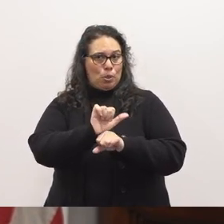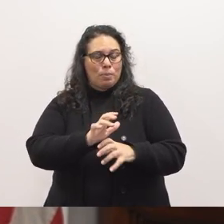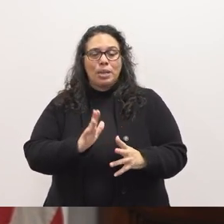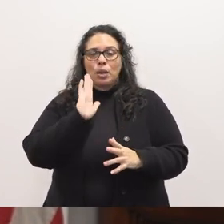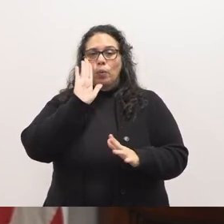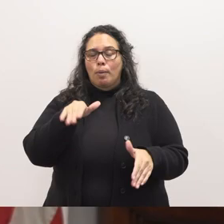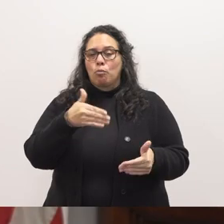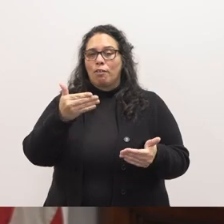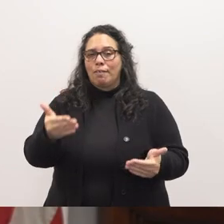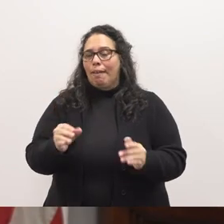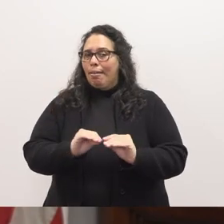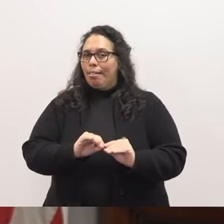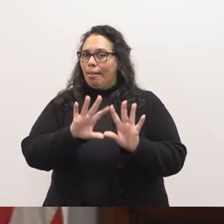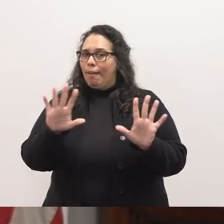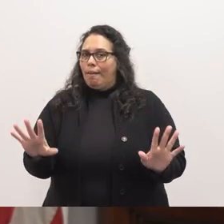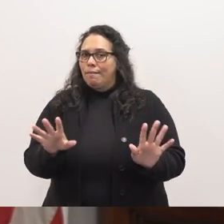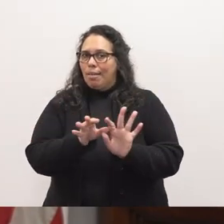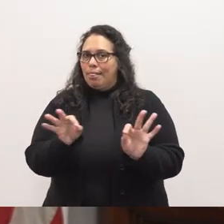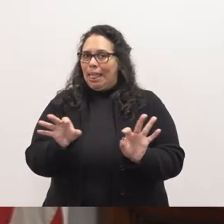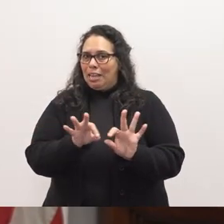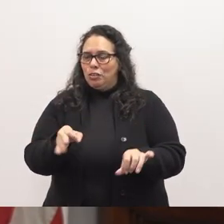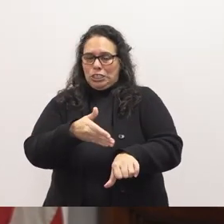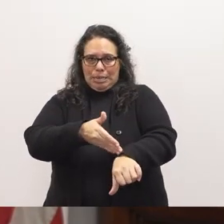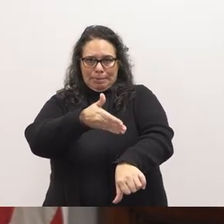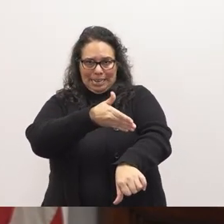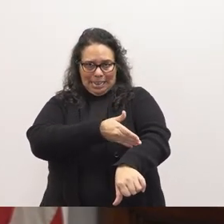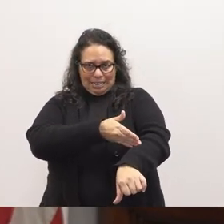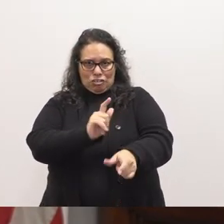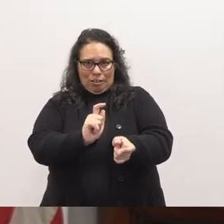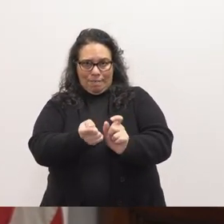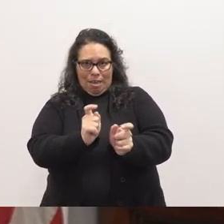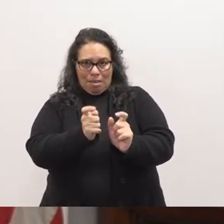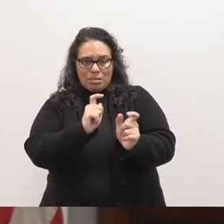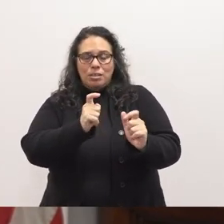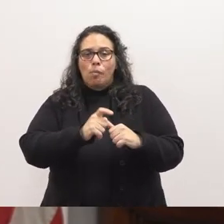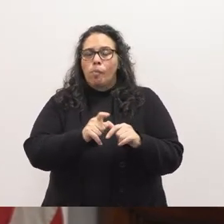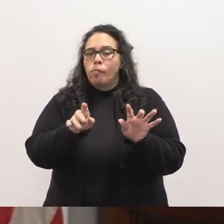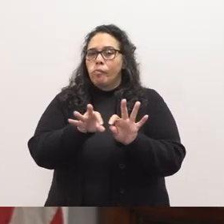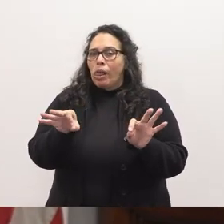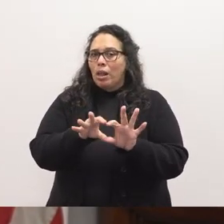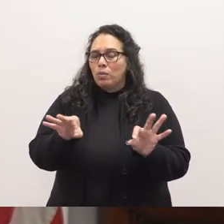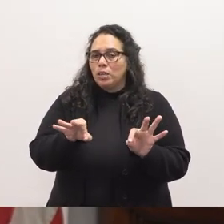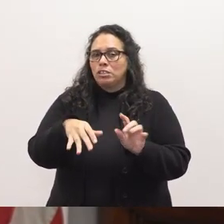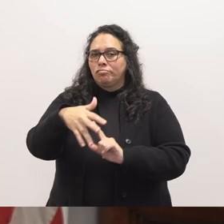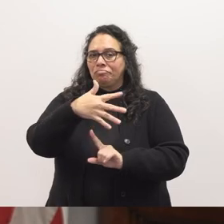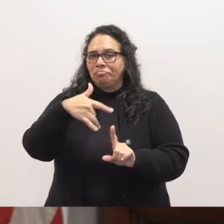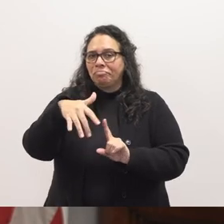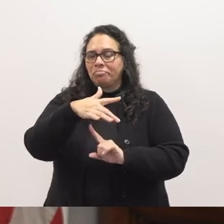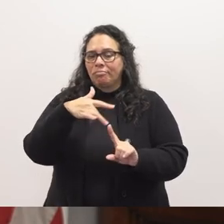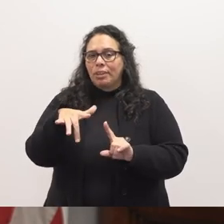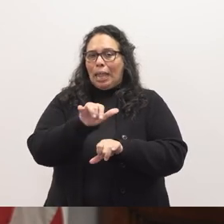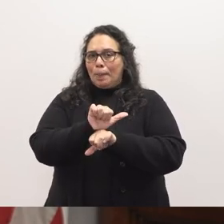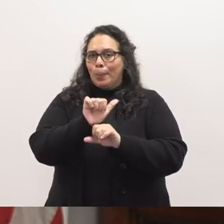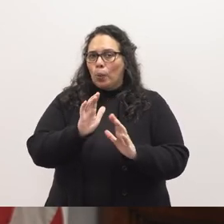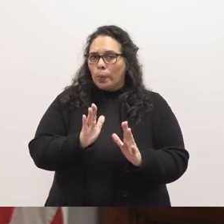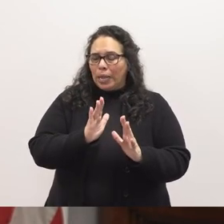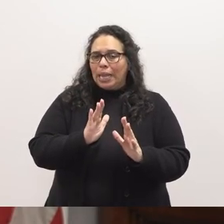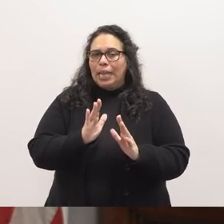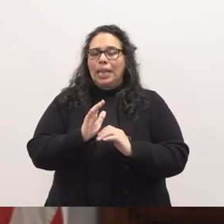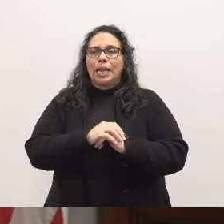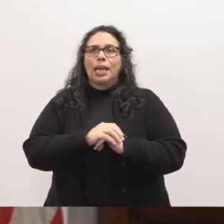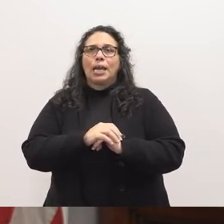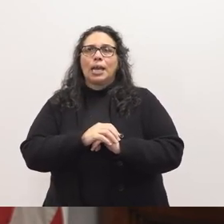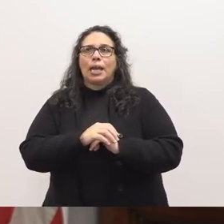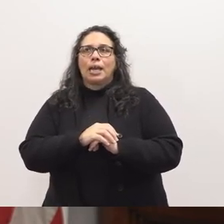some clarifying language, revised clarifying language around employee,